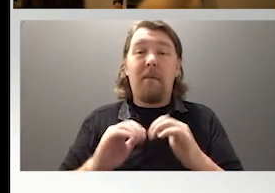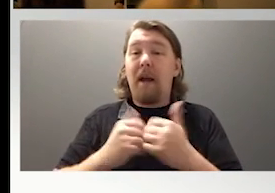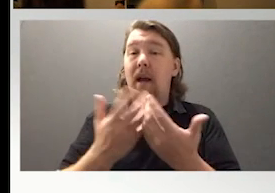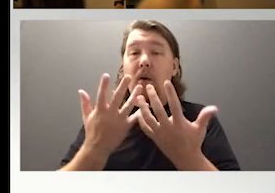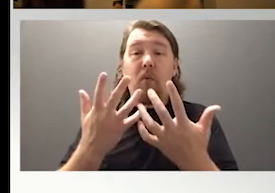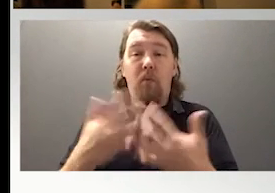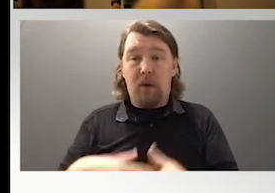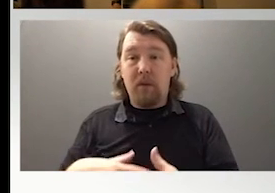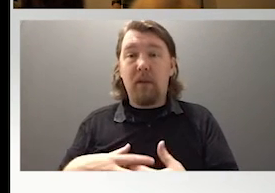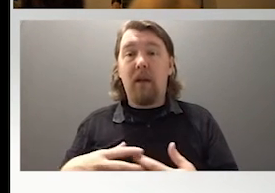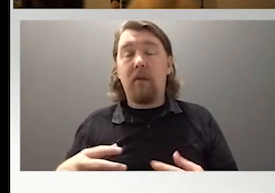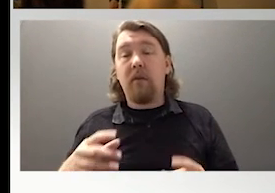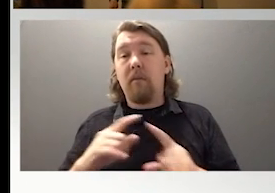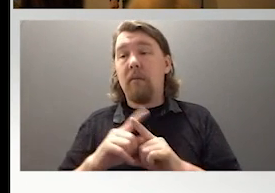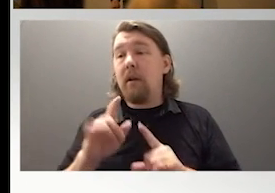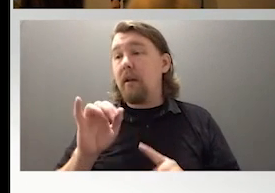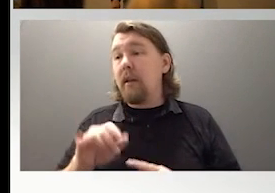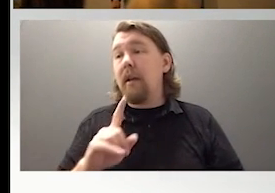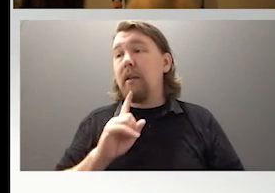that's really like a